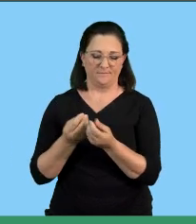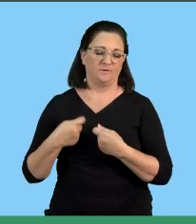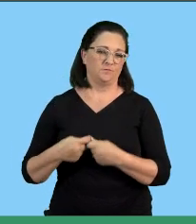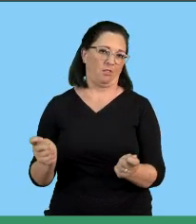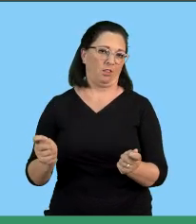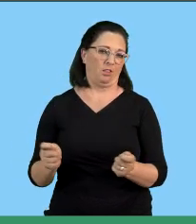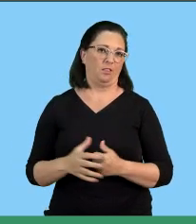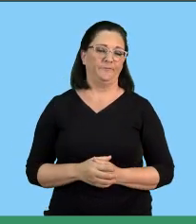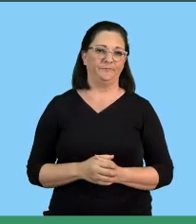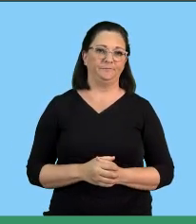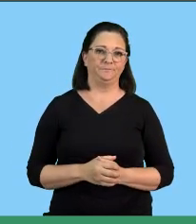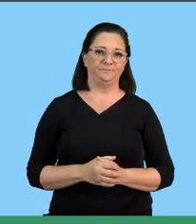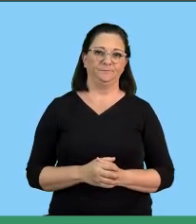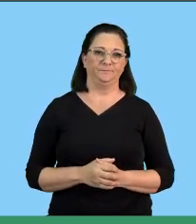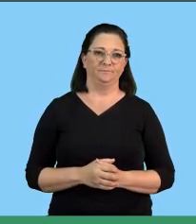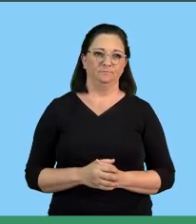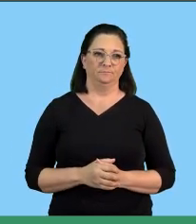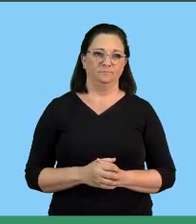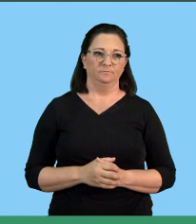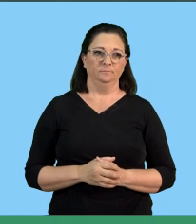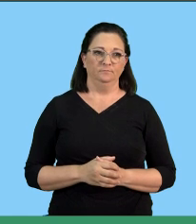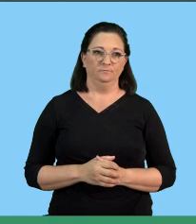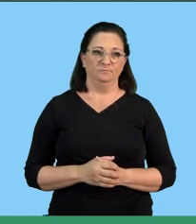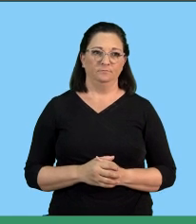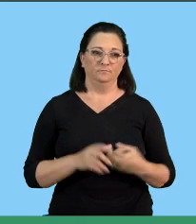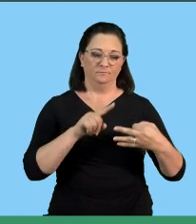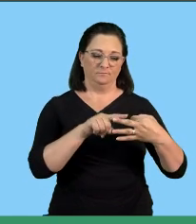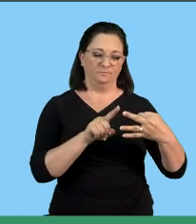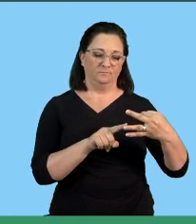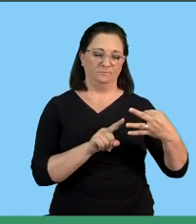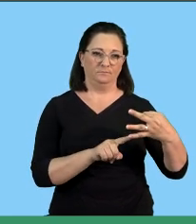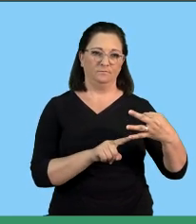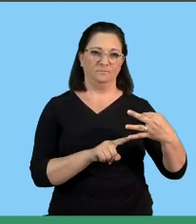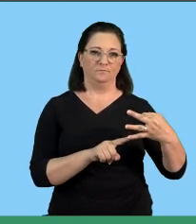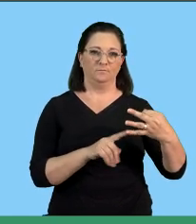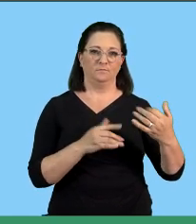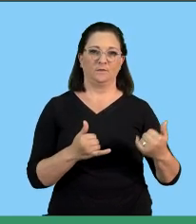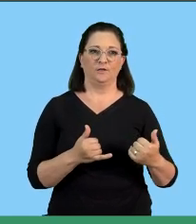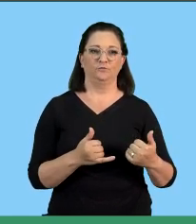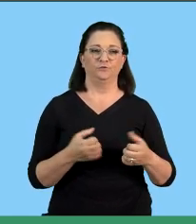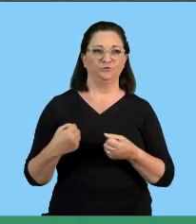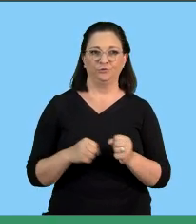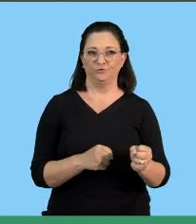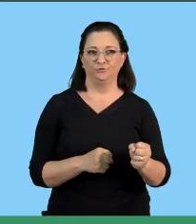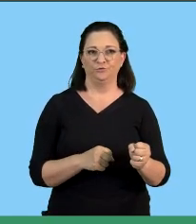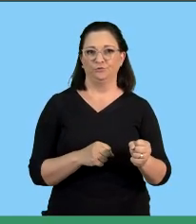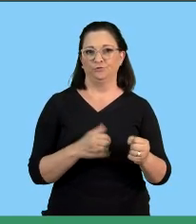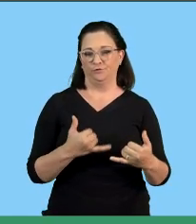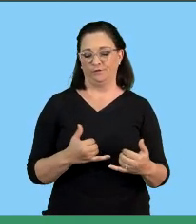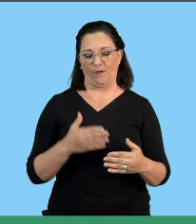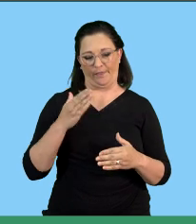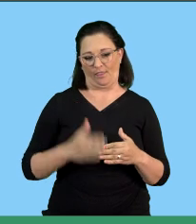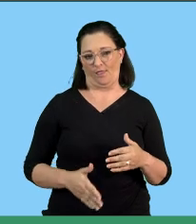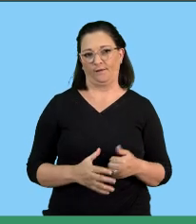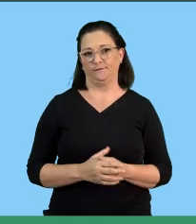everything to pay the creditors. So this brings us to an end of our strategies or